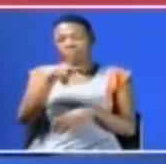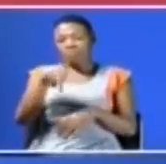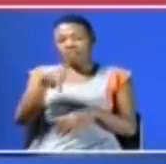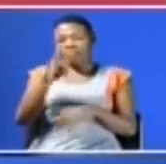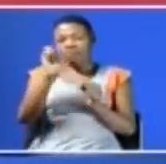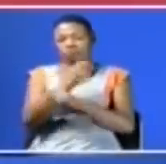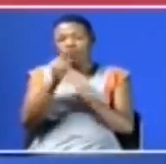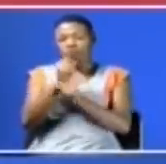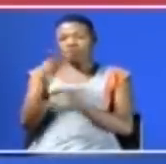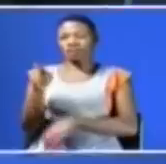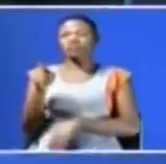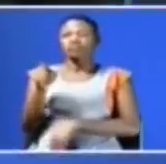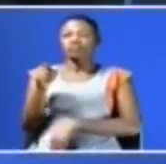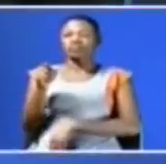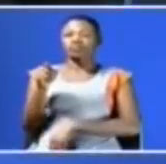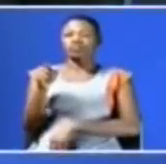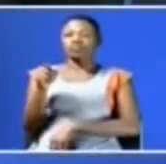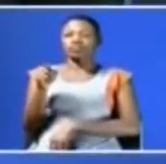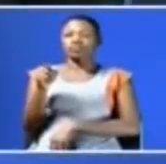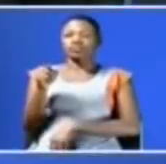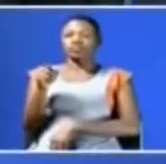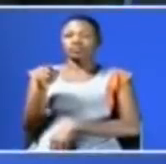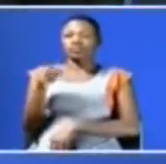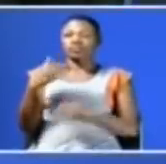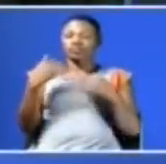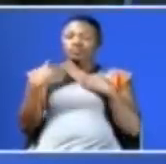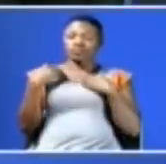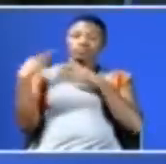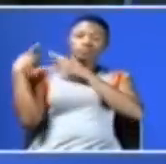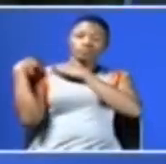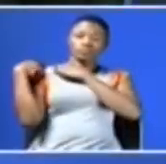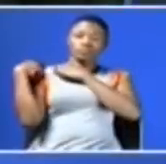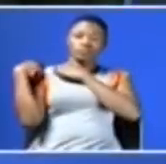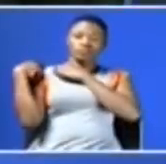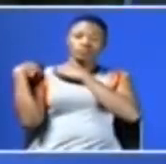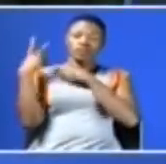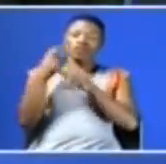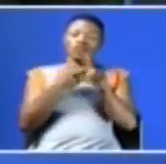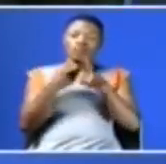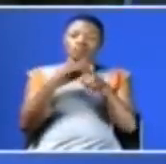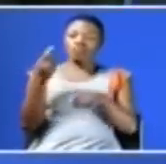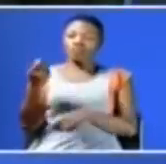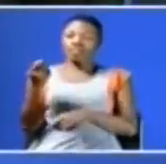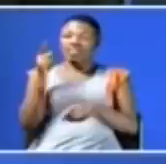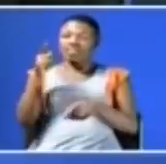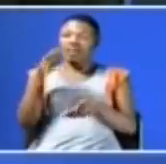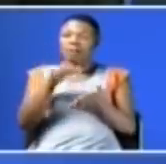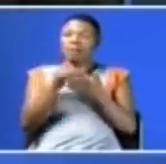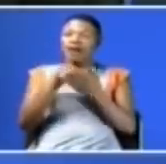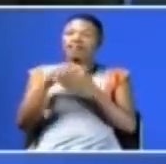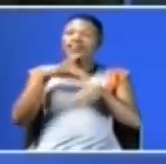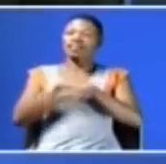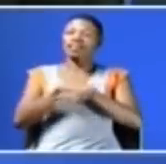Even publicly, there is accountability from the minority because they are funded. Mm-hmm. The